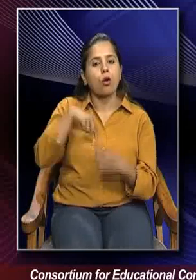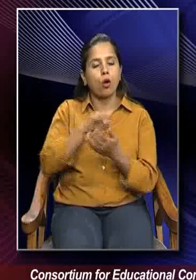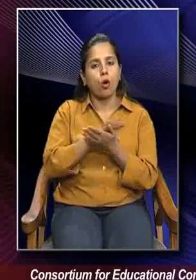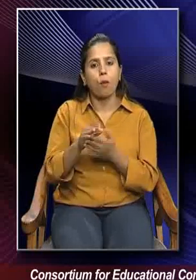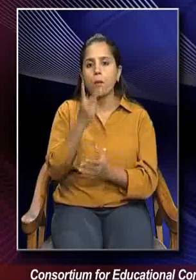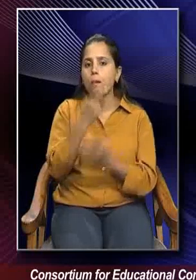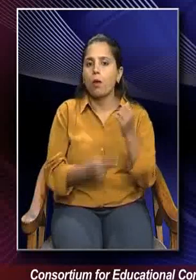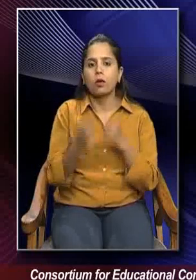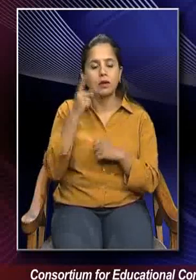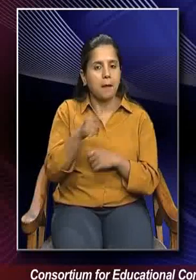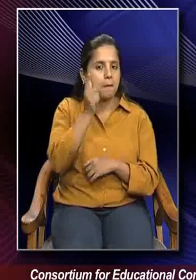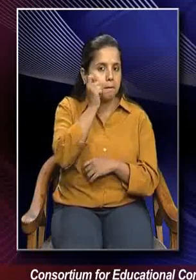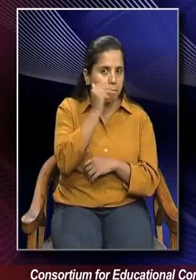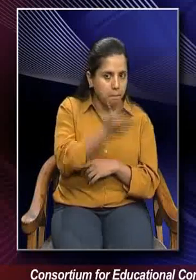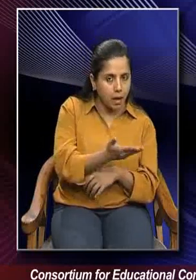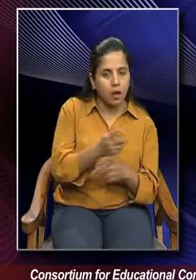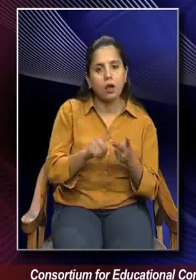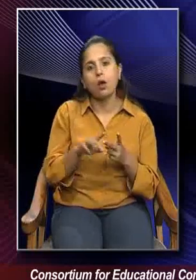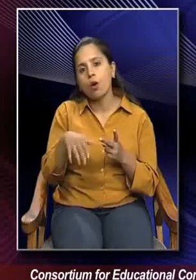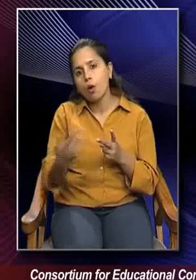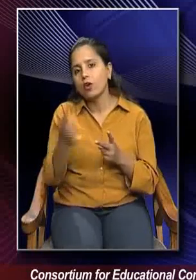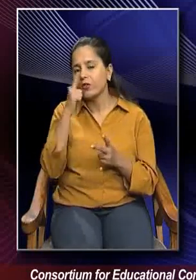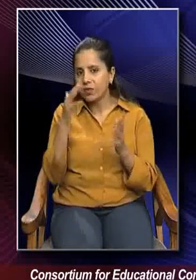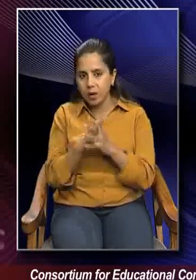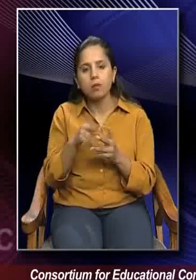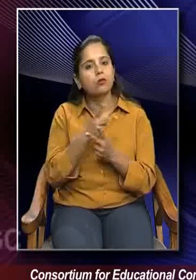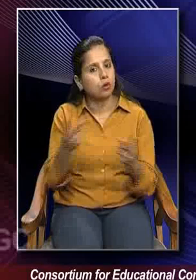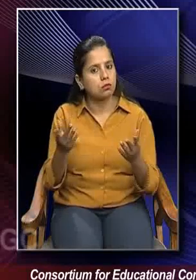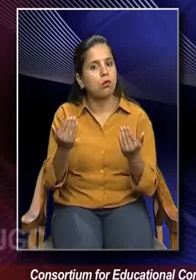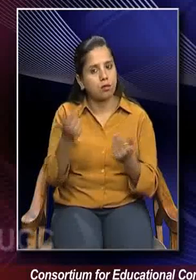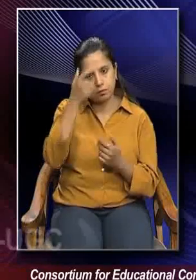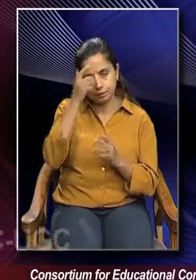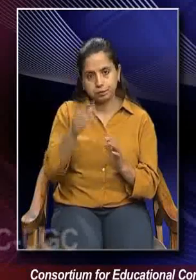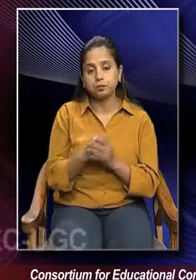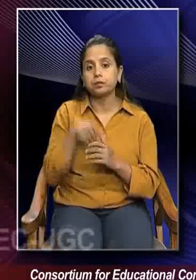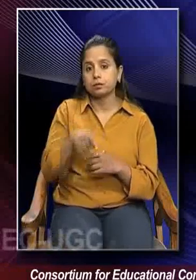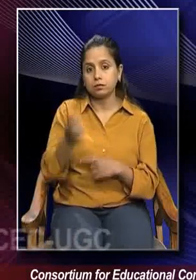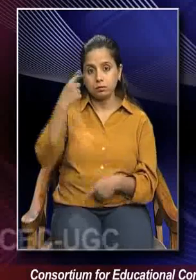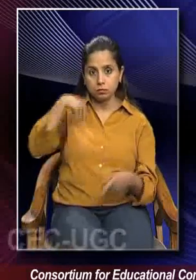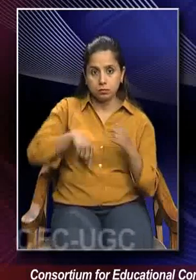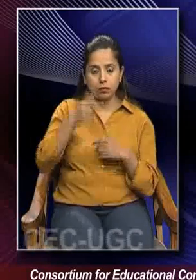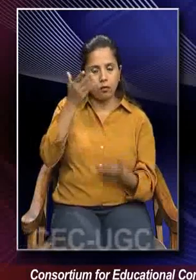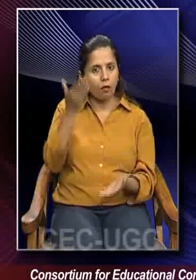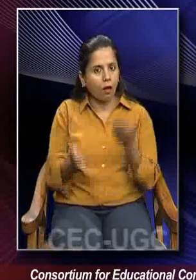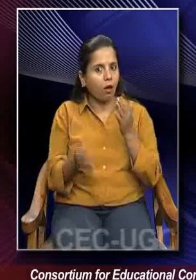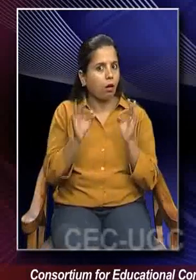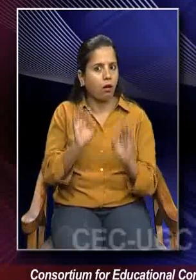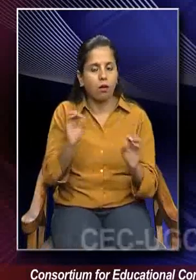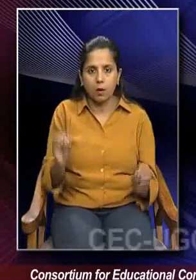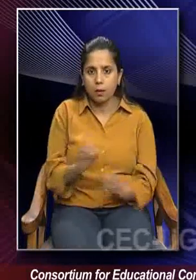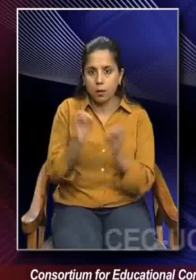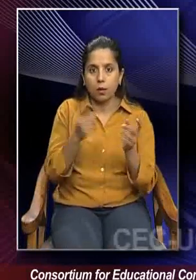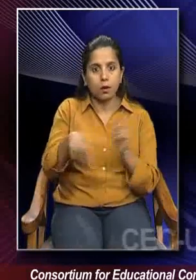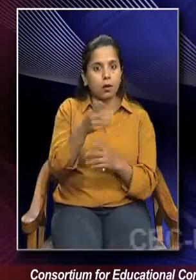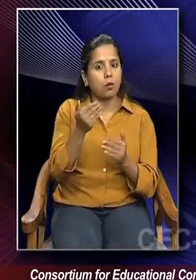both males and females. Hormonal imbalances can have